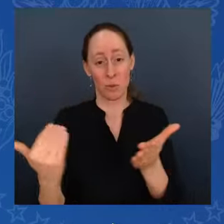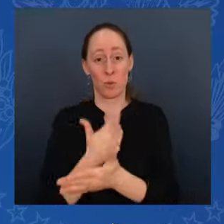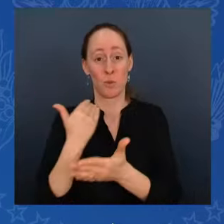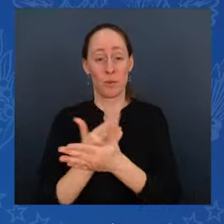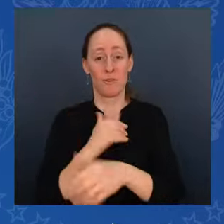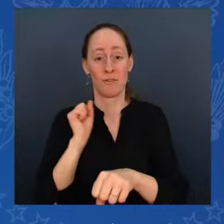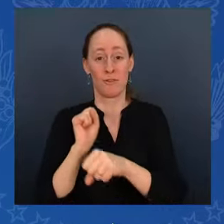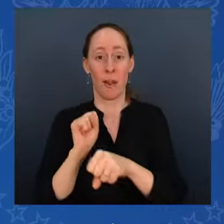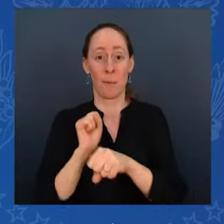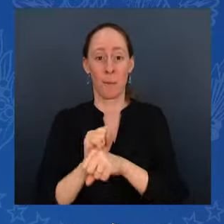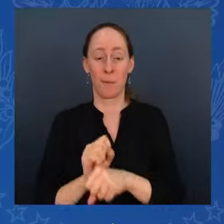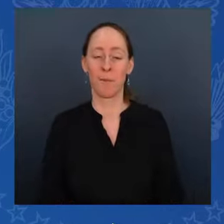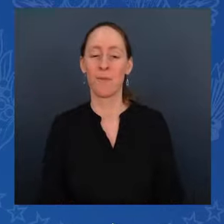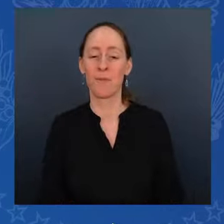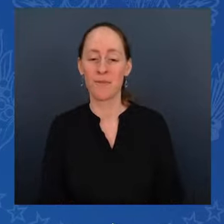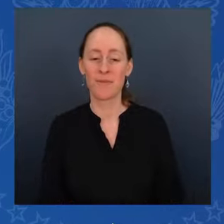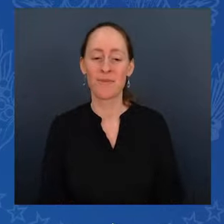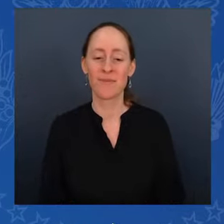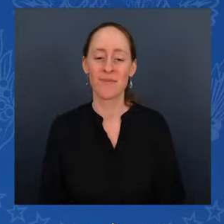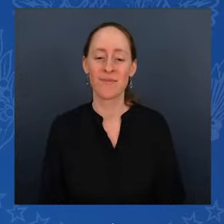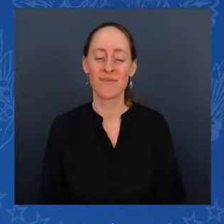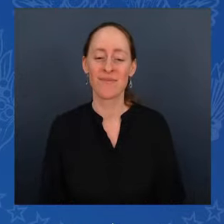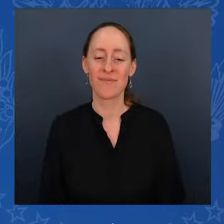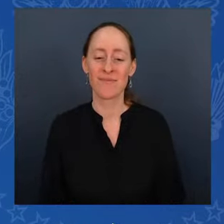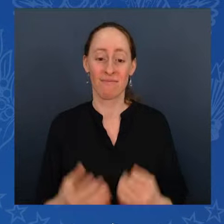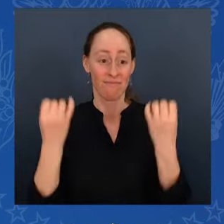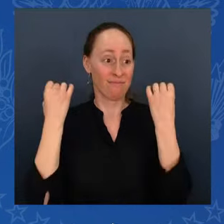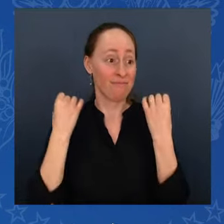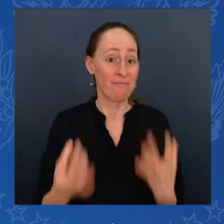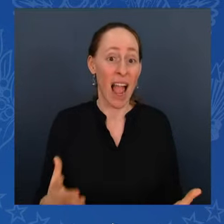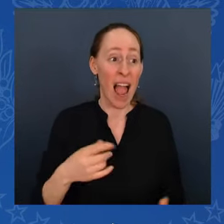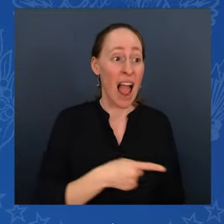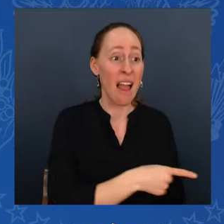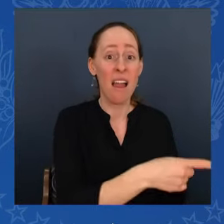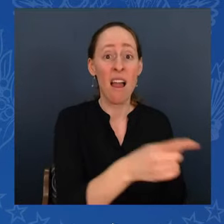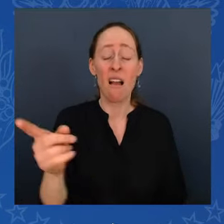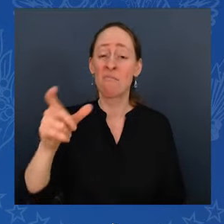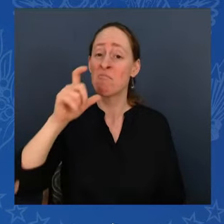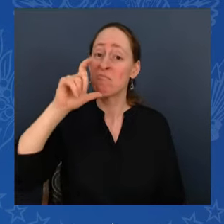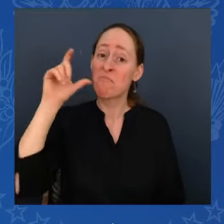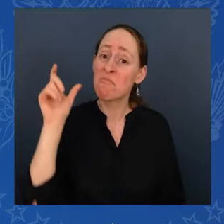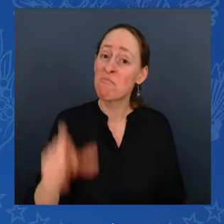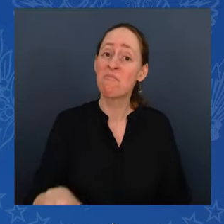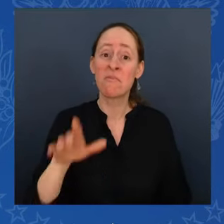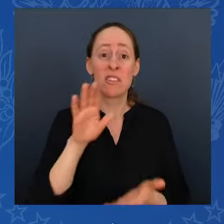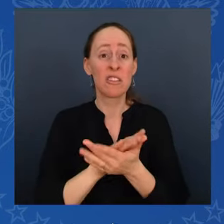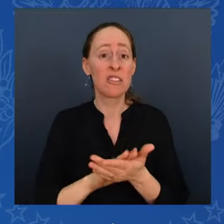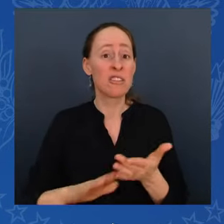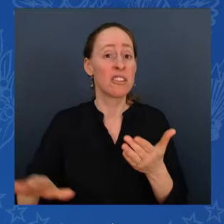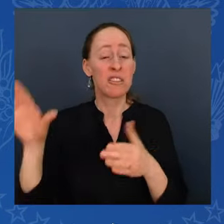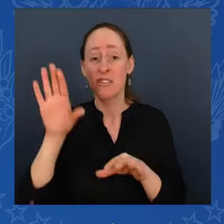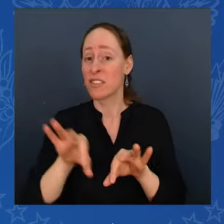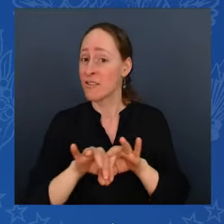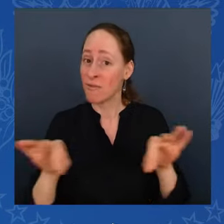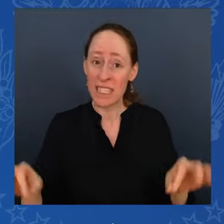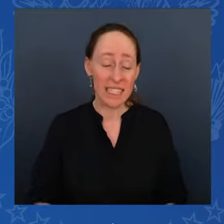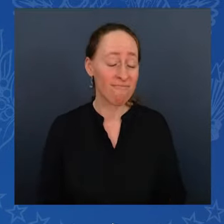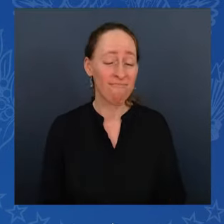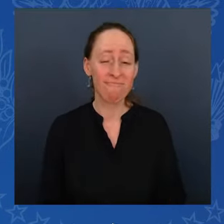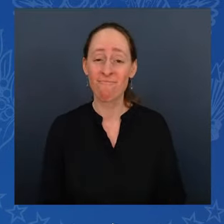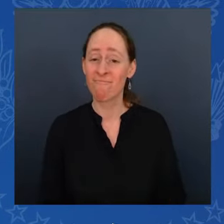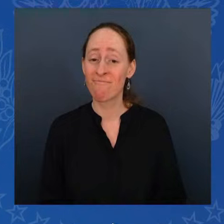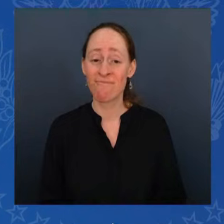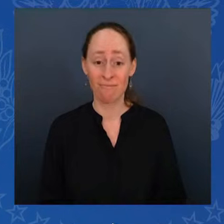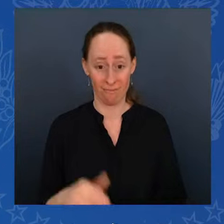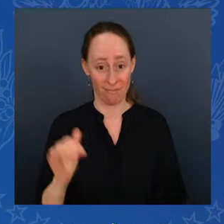And a significant number of these do not require a college degree, including across Wisconsin. Let me close with this. My dad used to